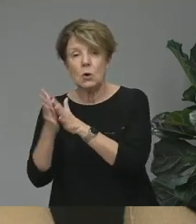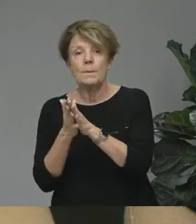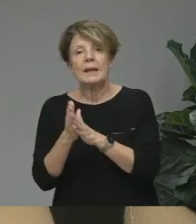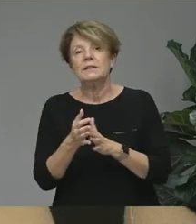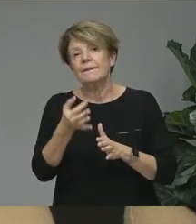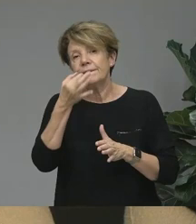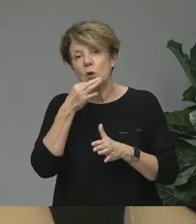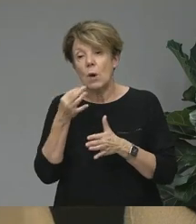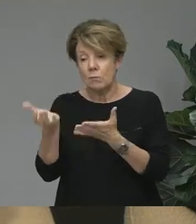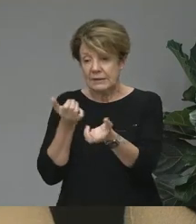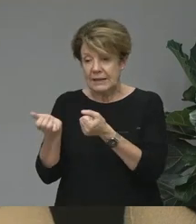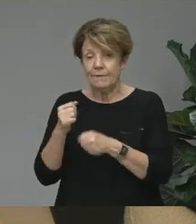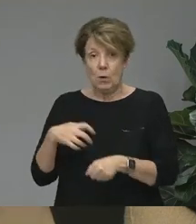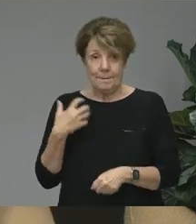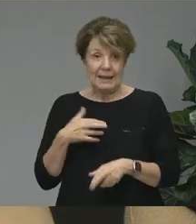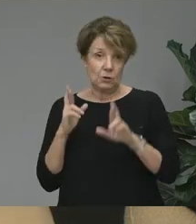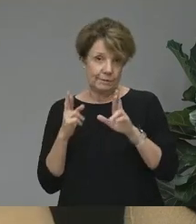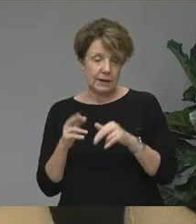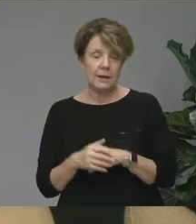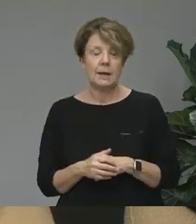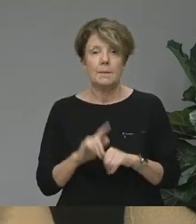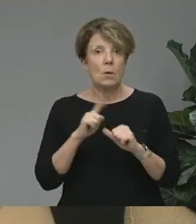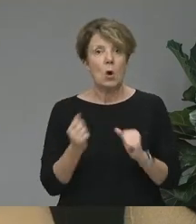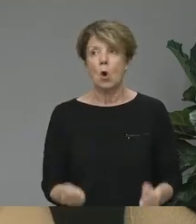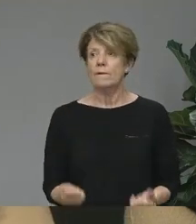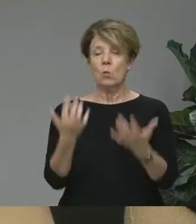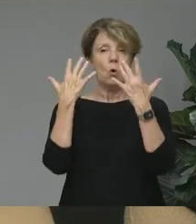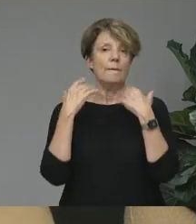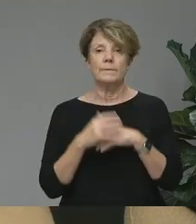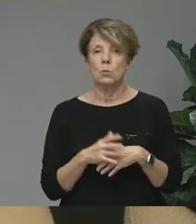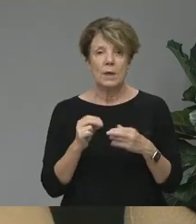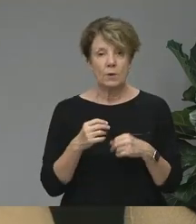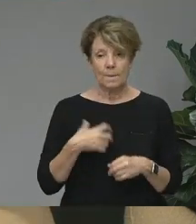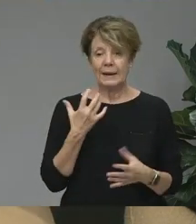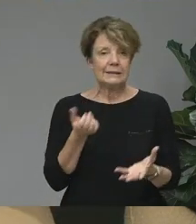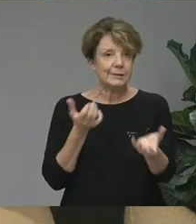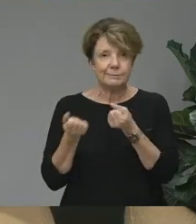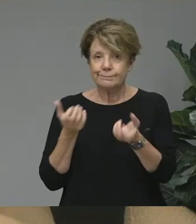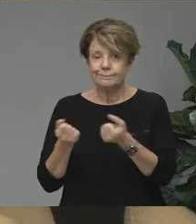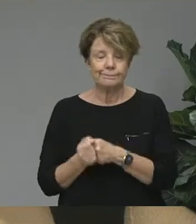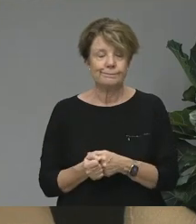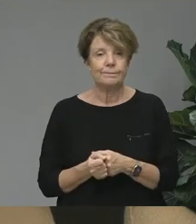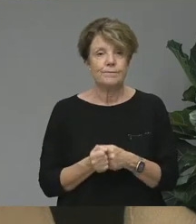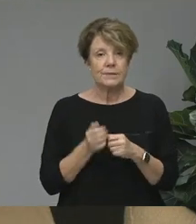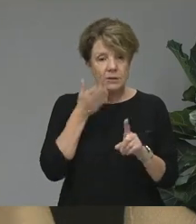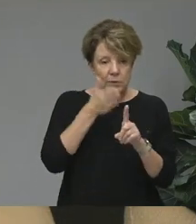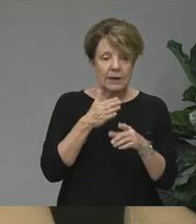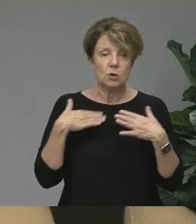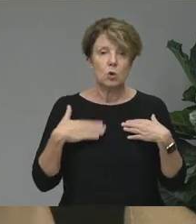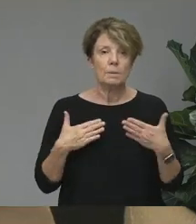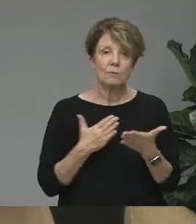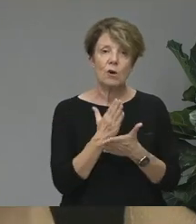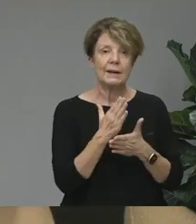Commission. But we were overwhelmed with complaints relating to directly to human rights